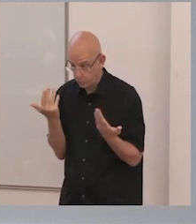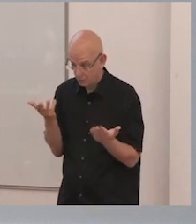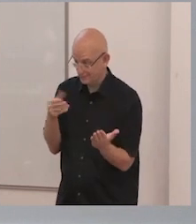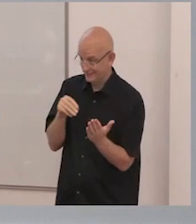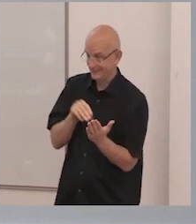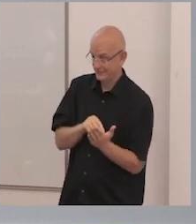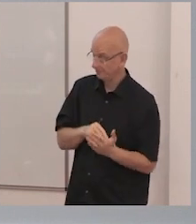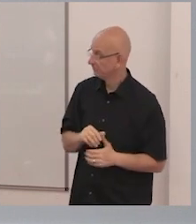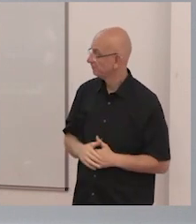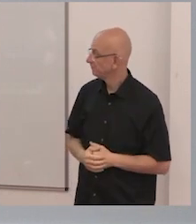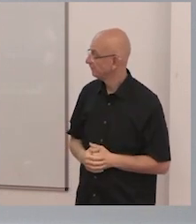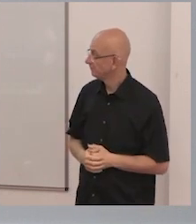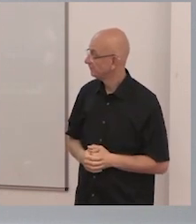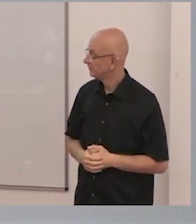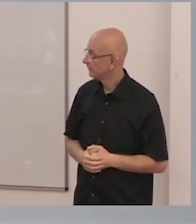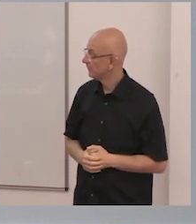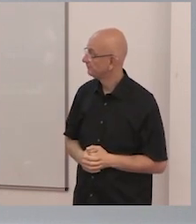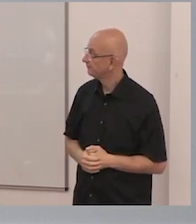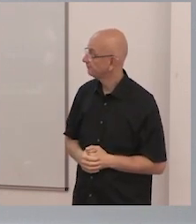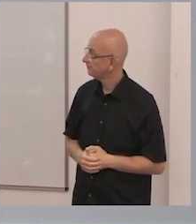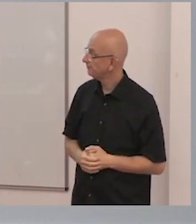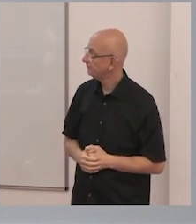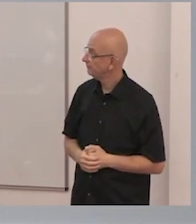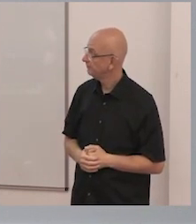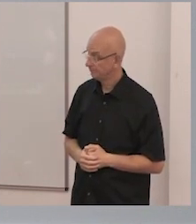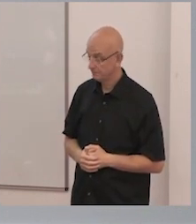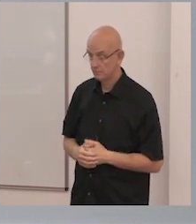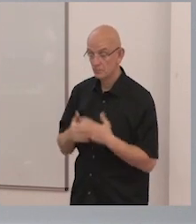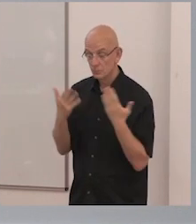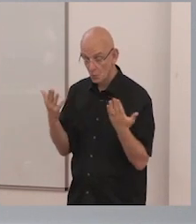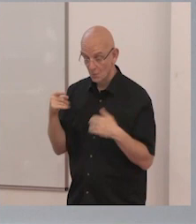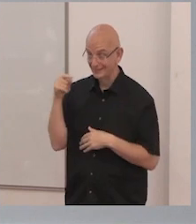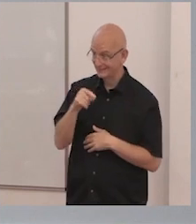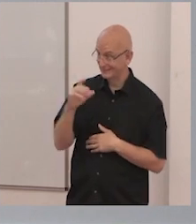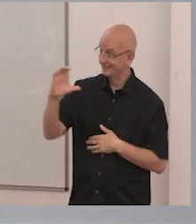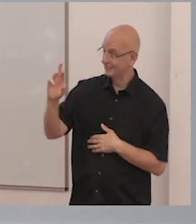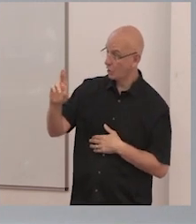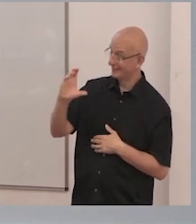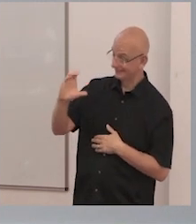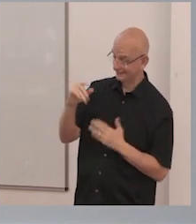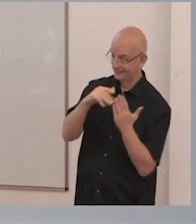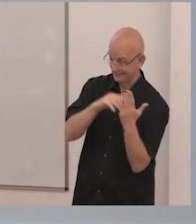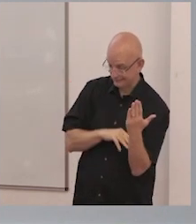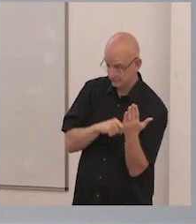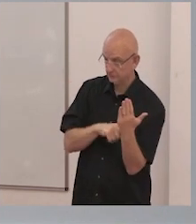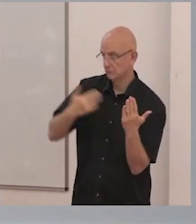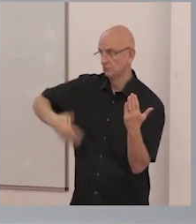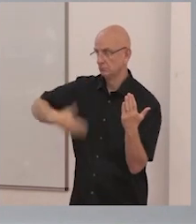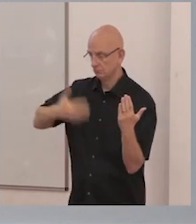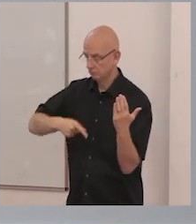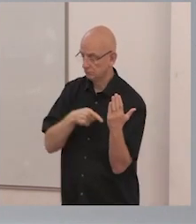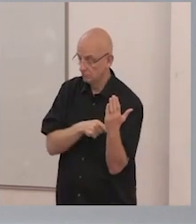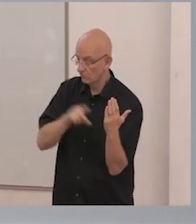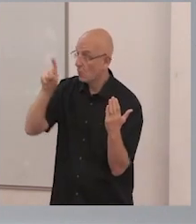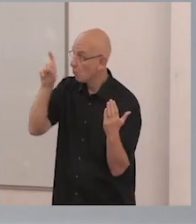The CRC is also really significant because, for the first time in a human rights treaty, it includes